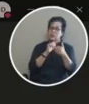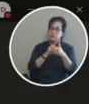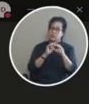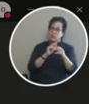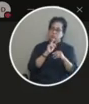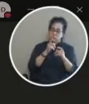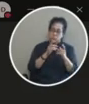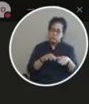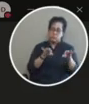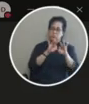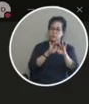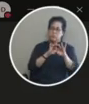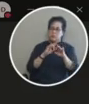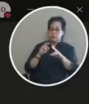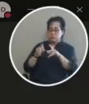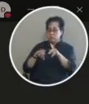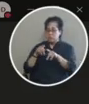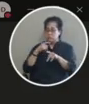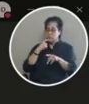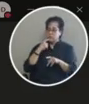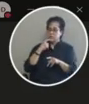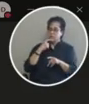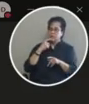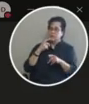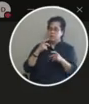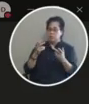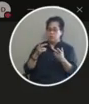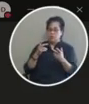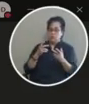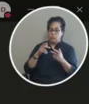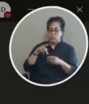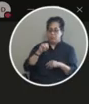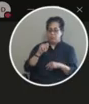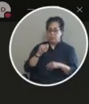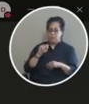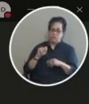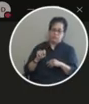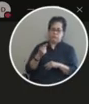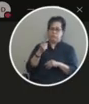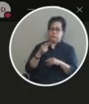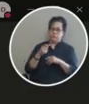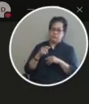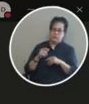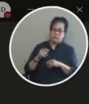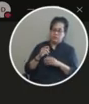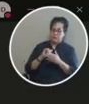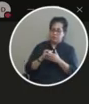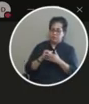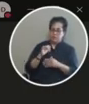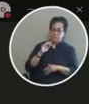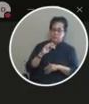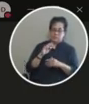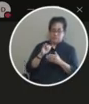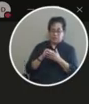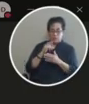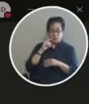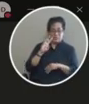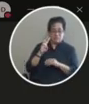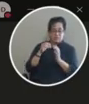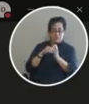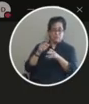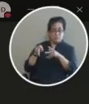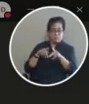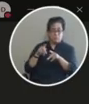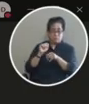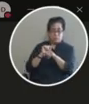very important. So when people talk about, when they take pot shots, they're taking pot shots at our 6,000 employees. And for that, I